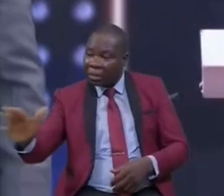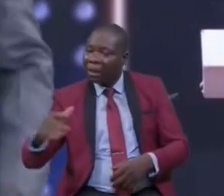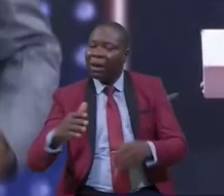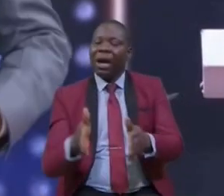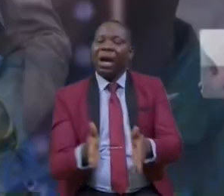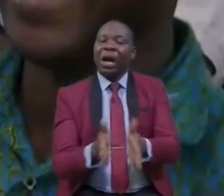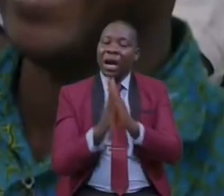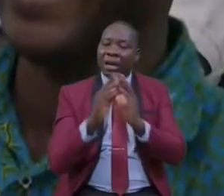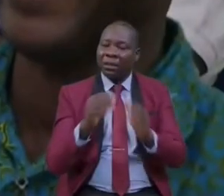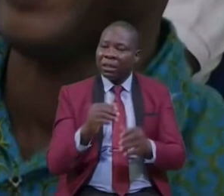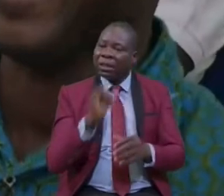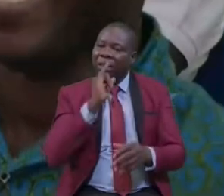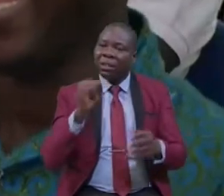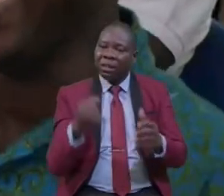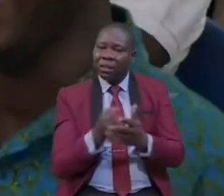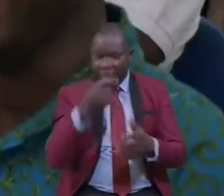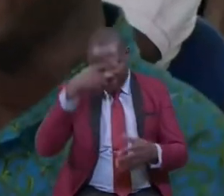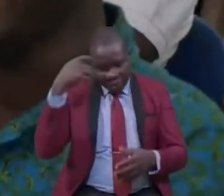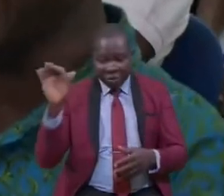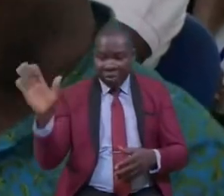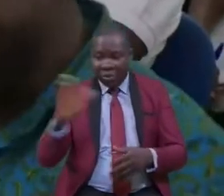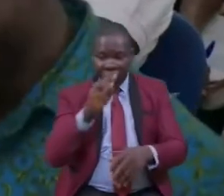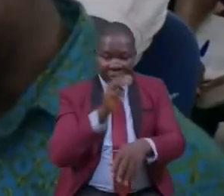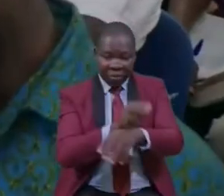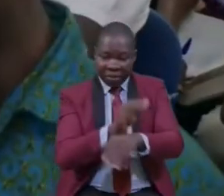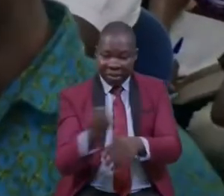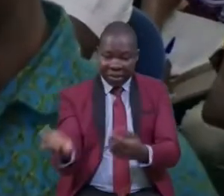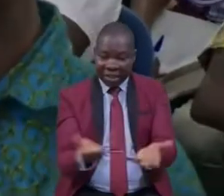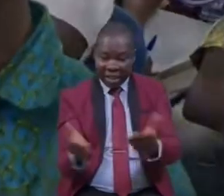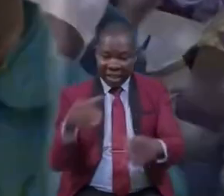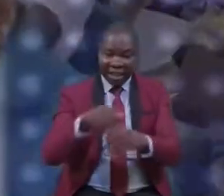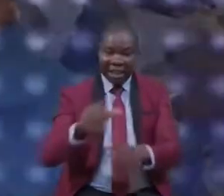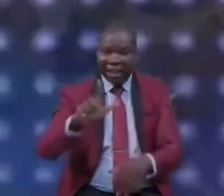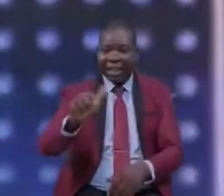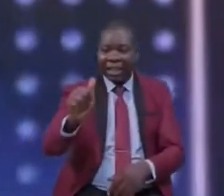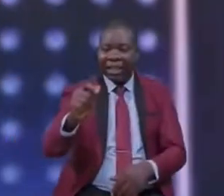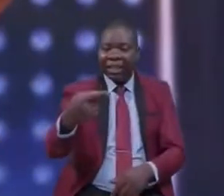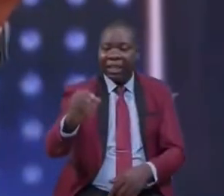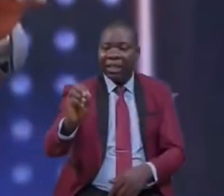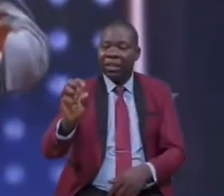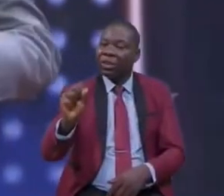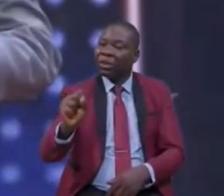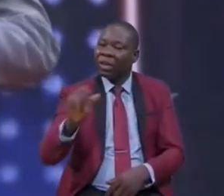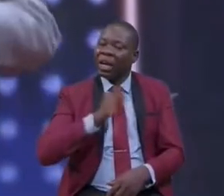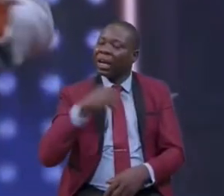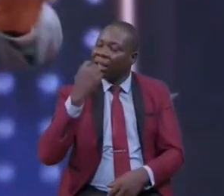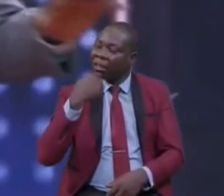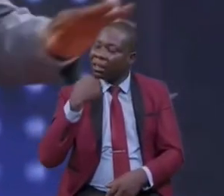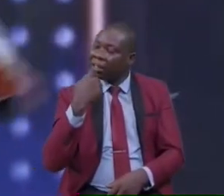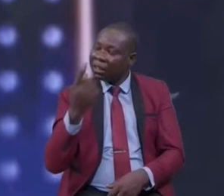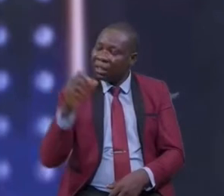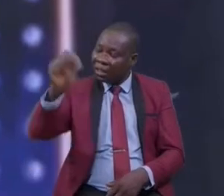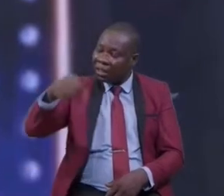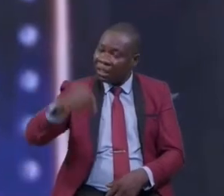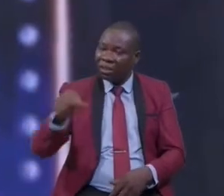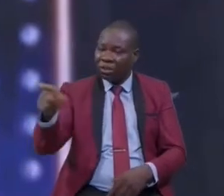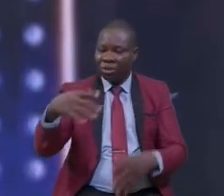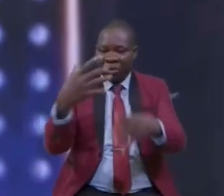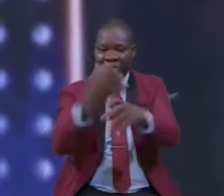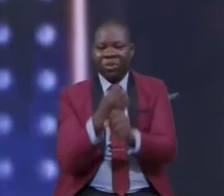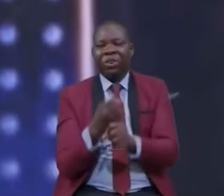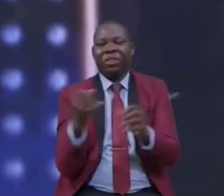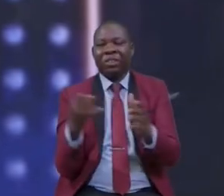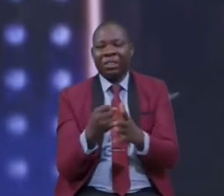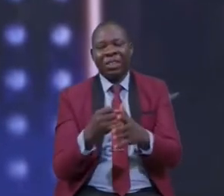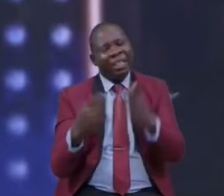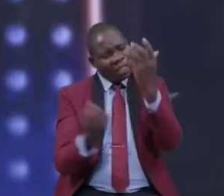sir, you've got it. You know, temptation will come this way, that way, or that